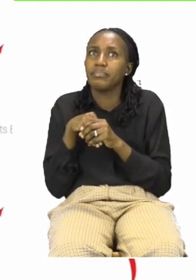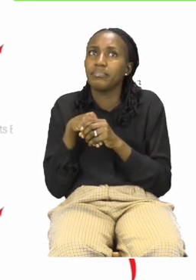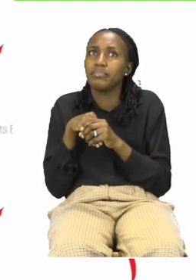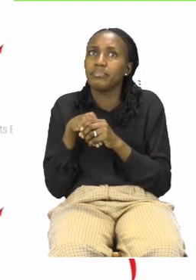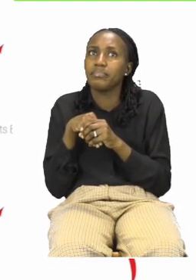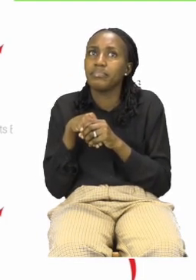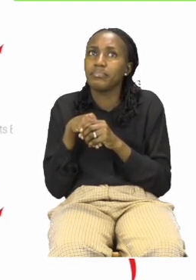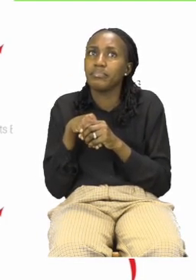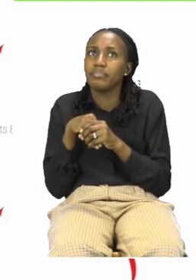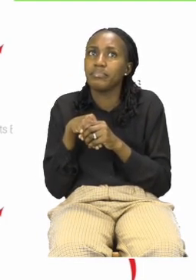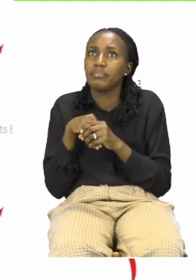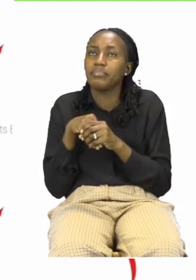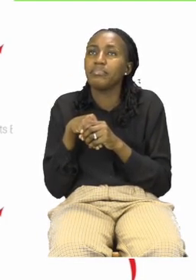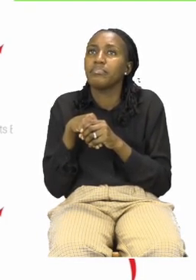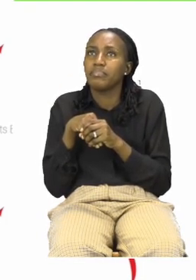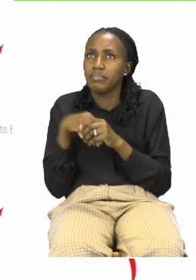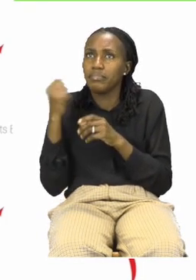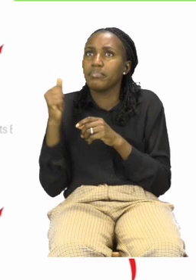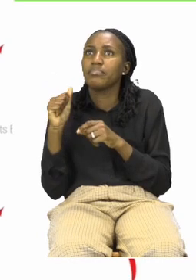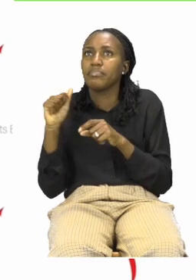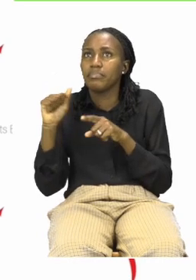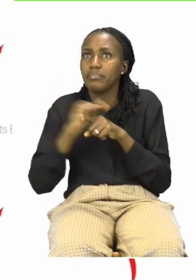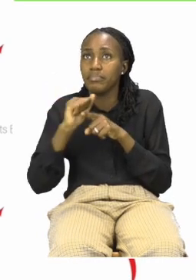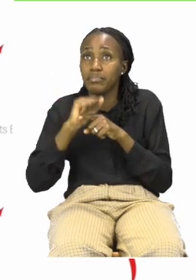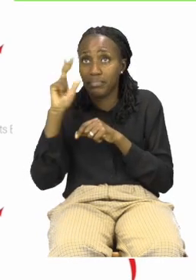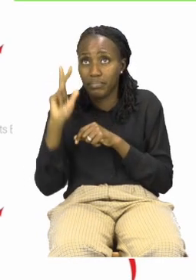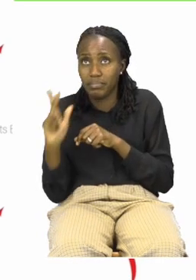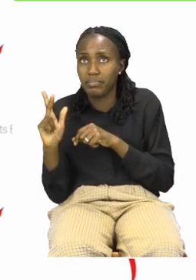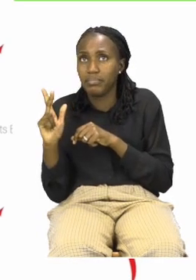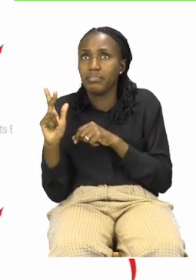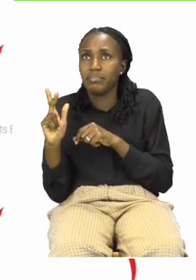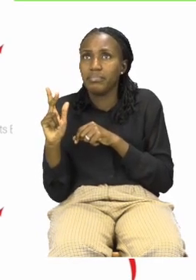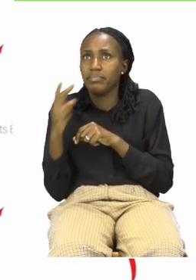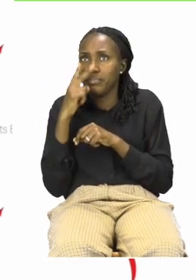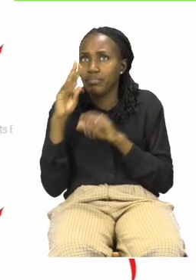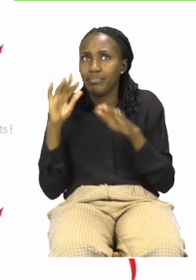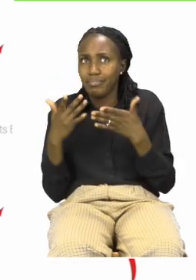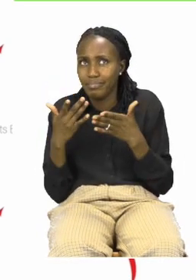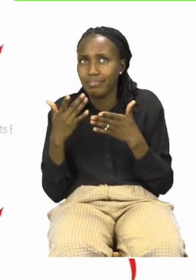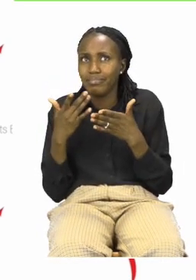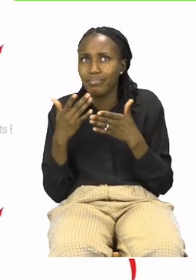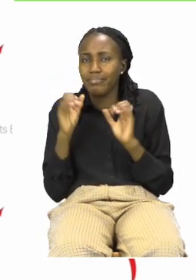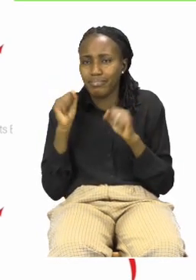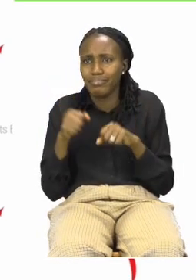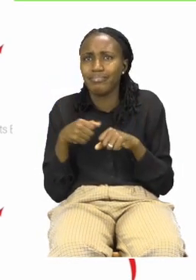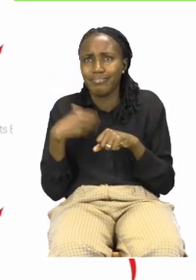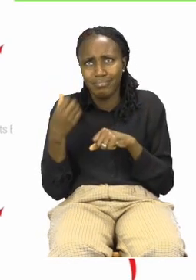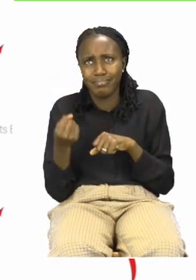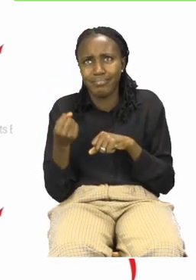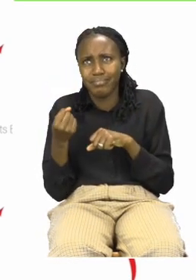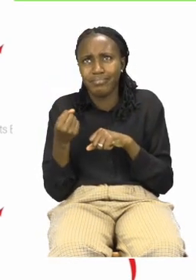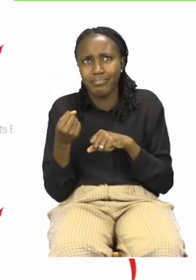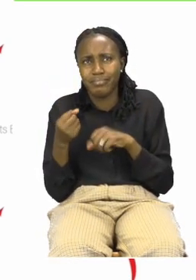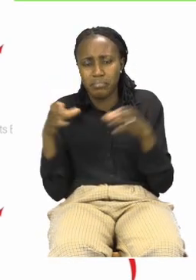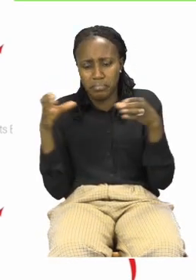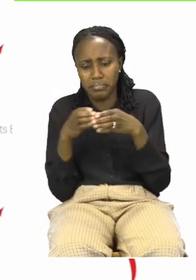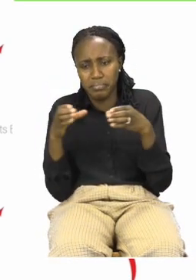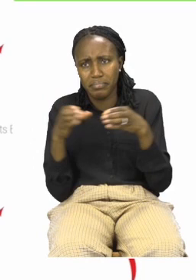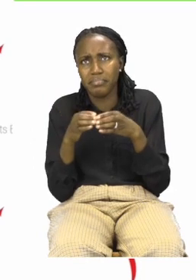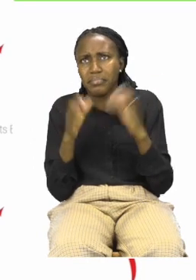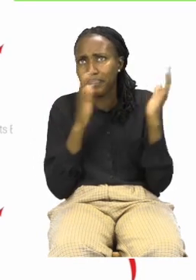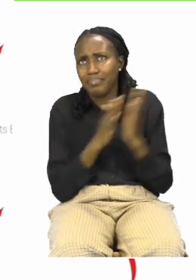two with a coach, just, to see how you actually grip a club, that kind of thing, get the basics